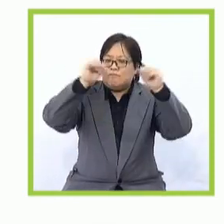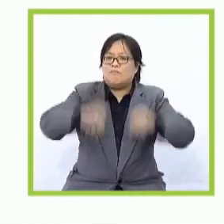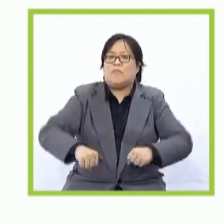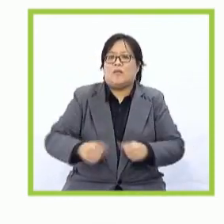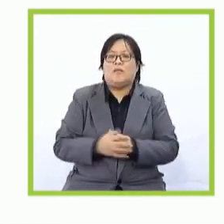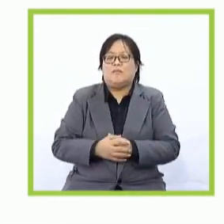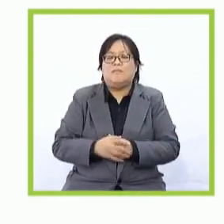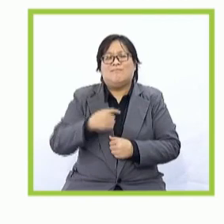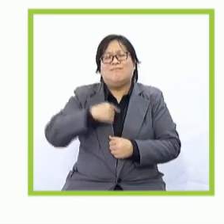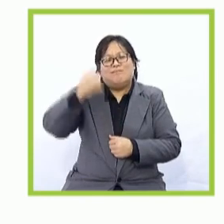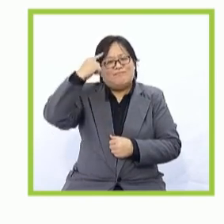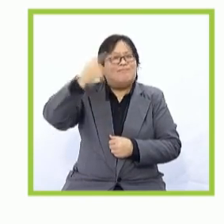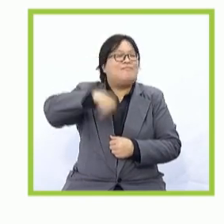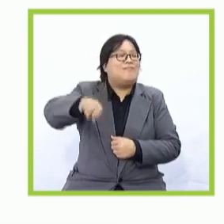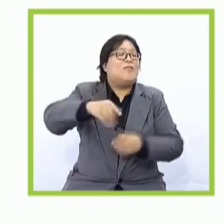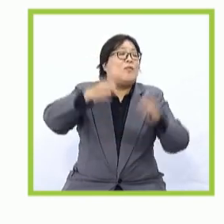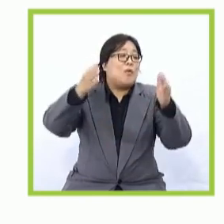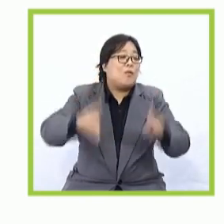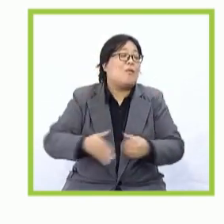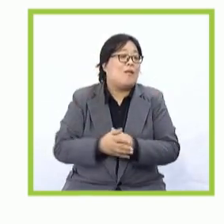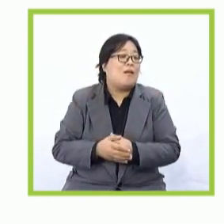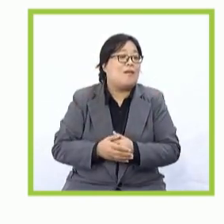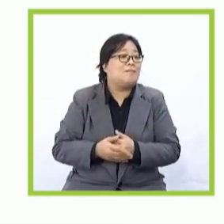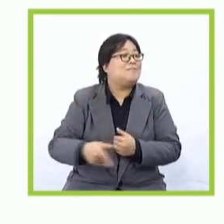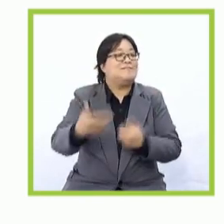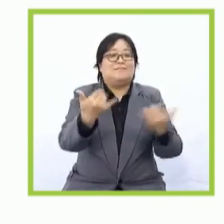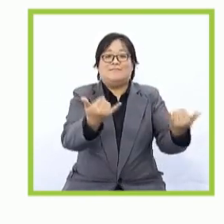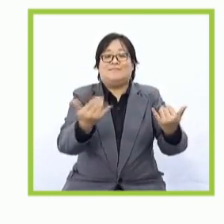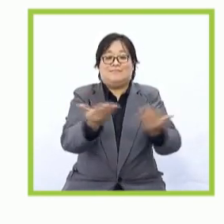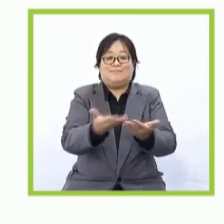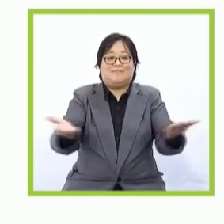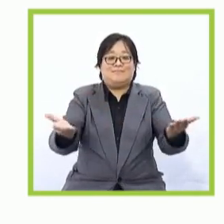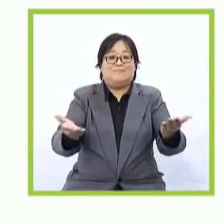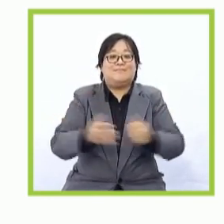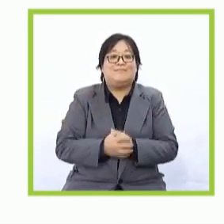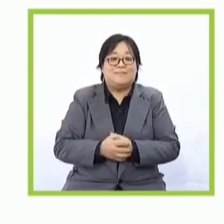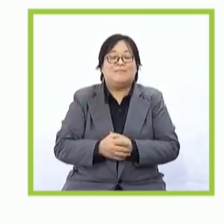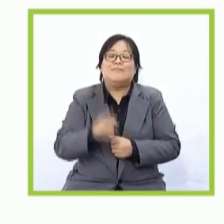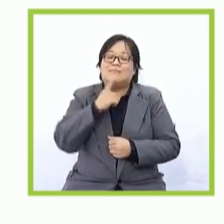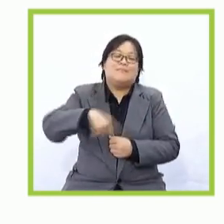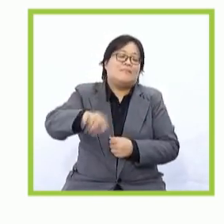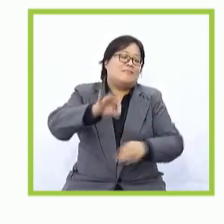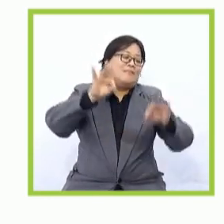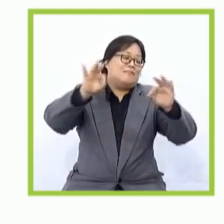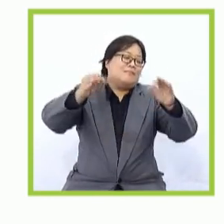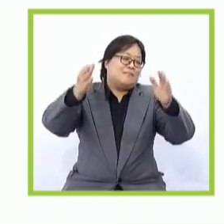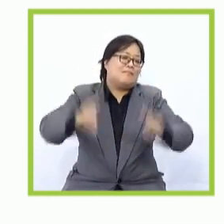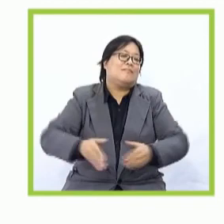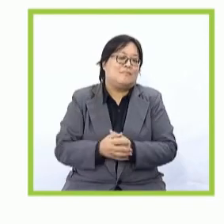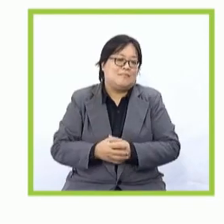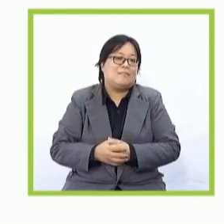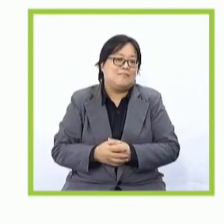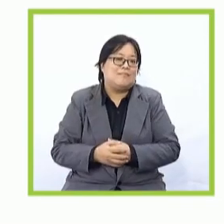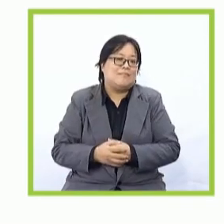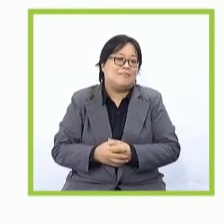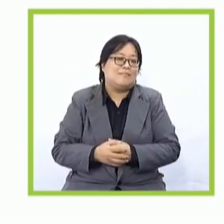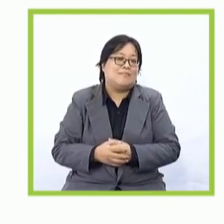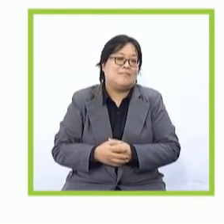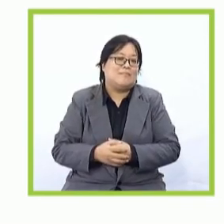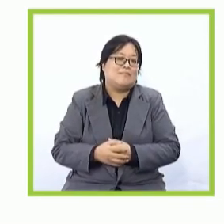think the people here, the people in this conversation, are a great group of people from which this can